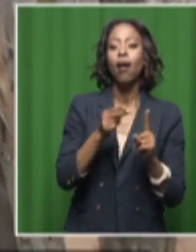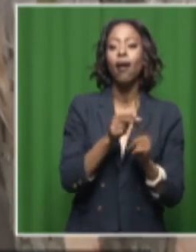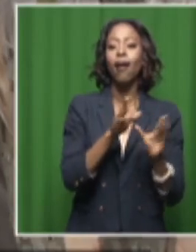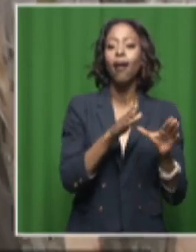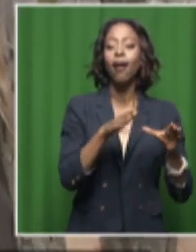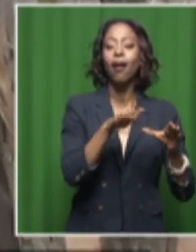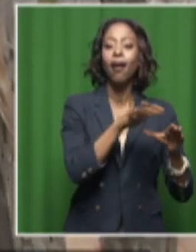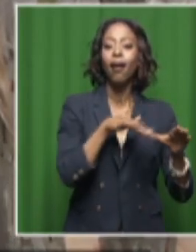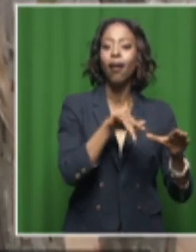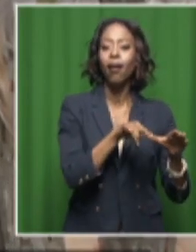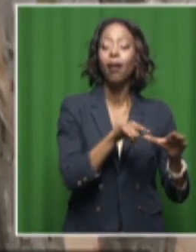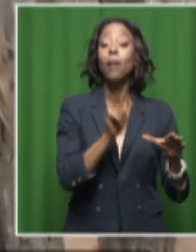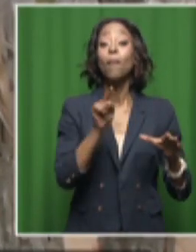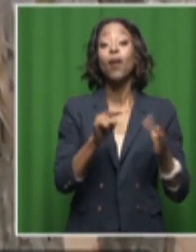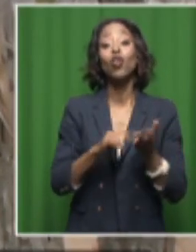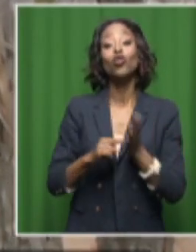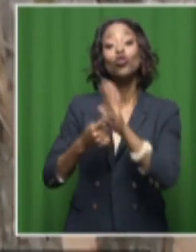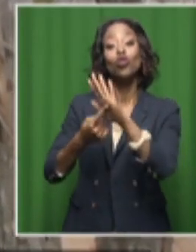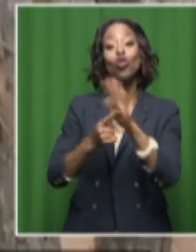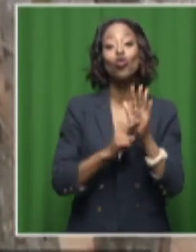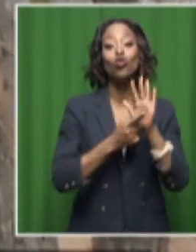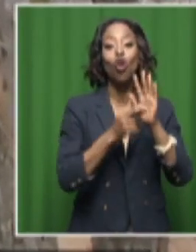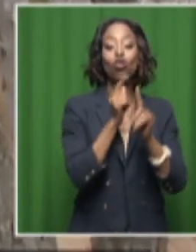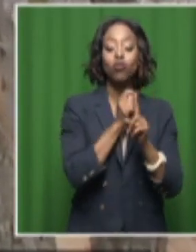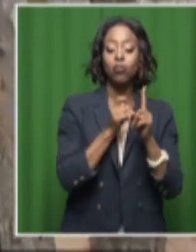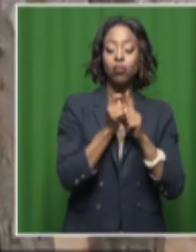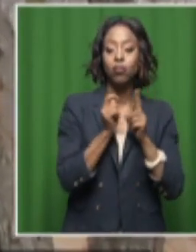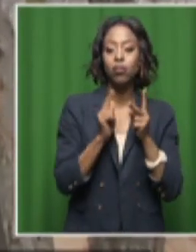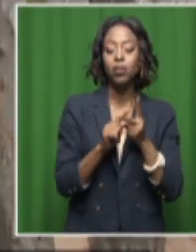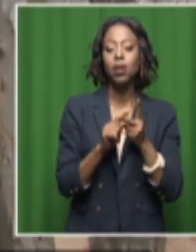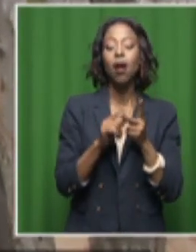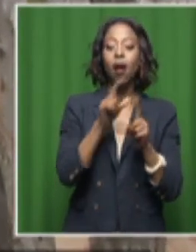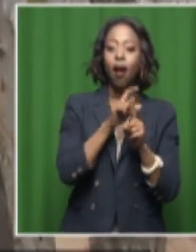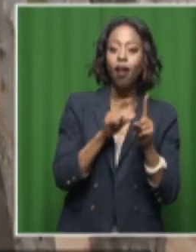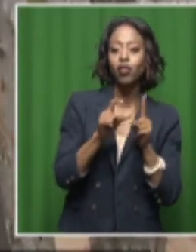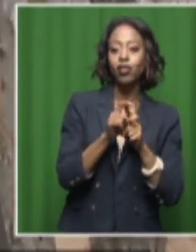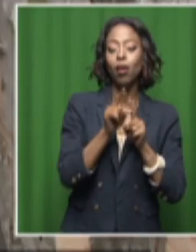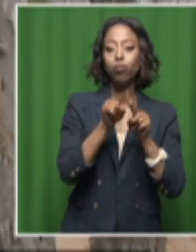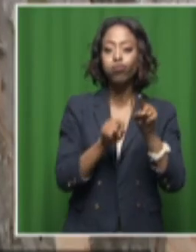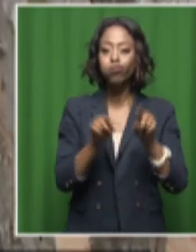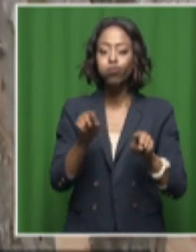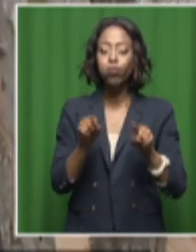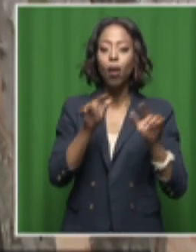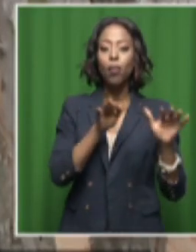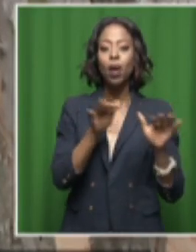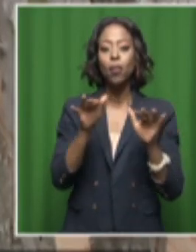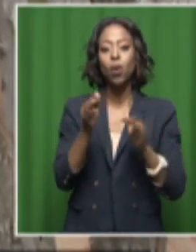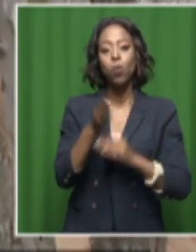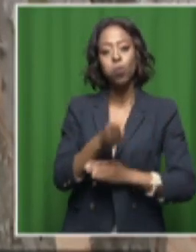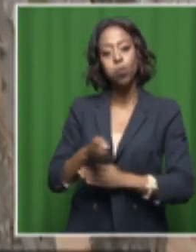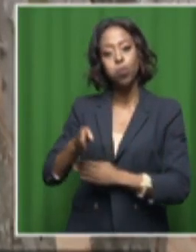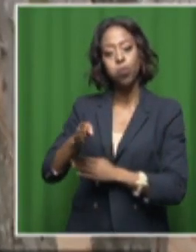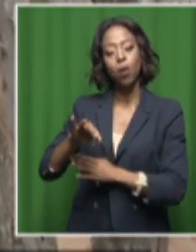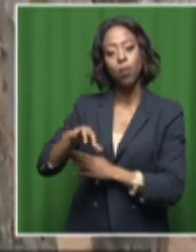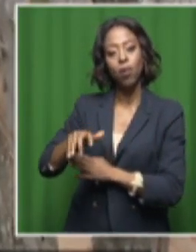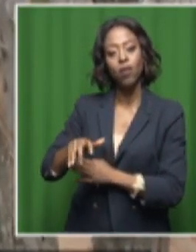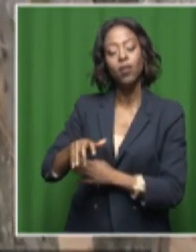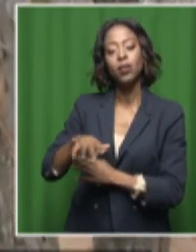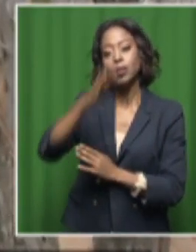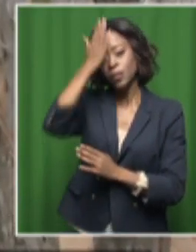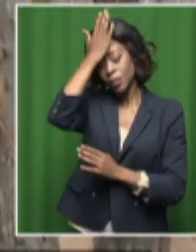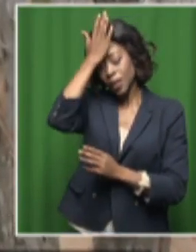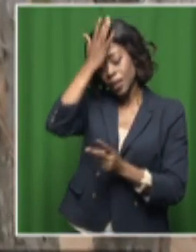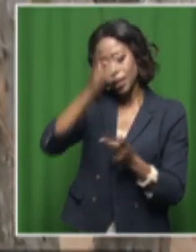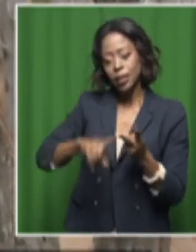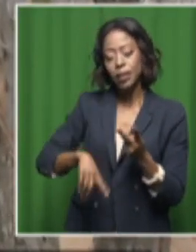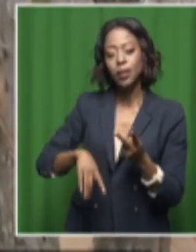cluster, let us be able to showcase the traditions and customs of the different peoples that exist in our province, the Bapedi